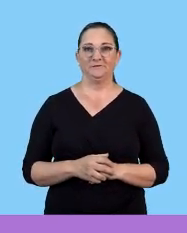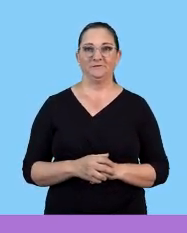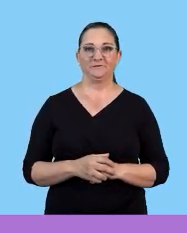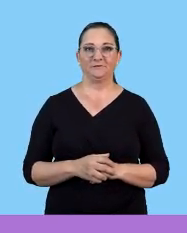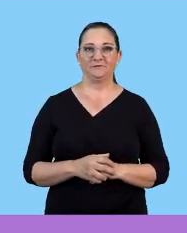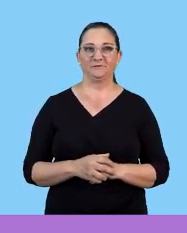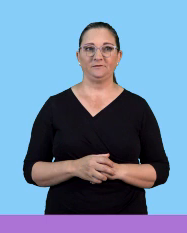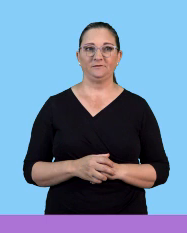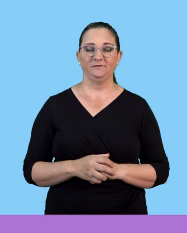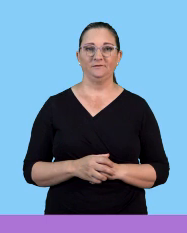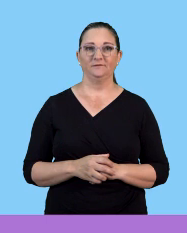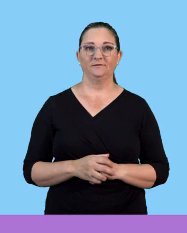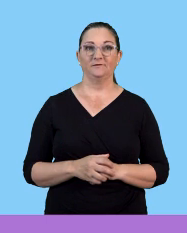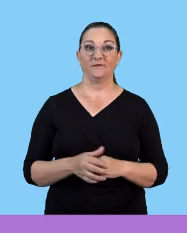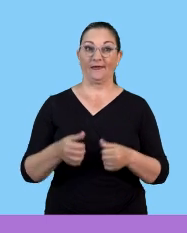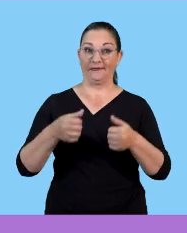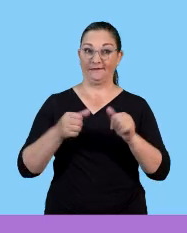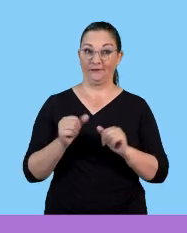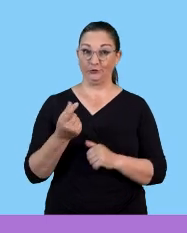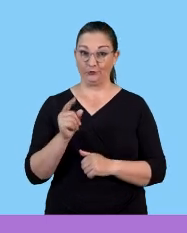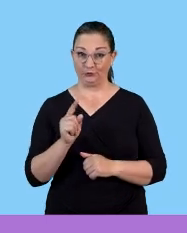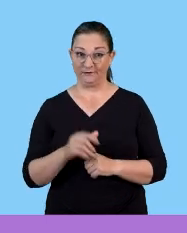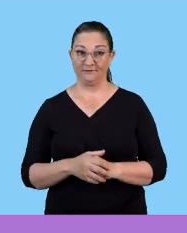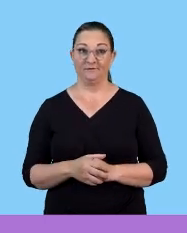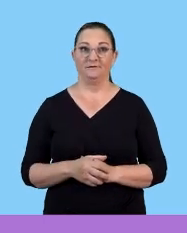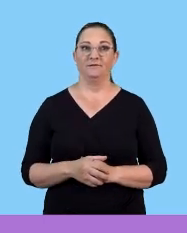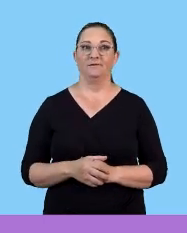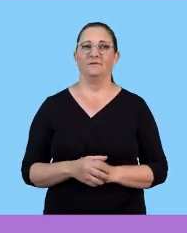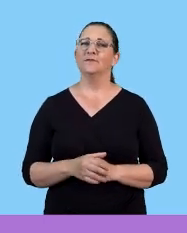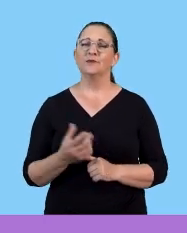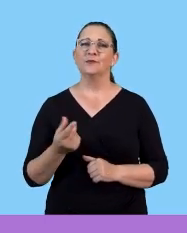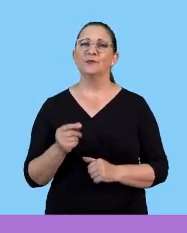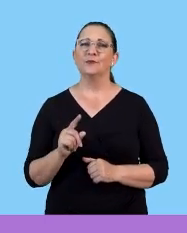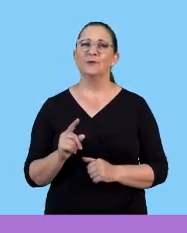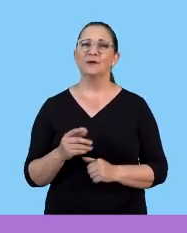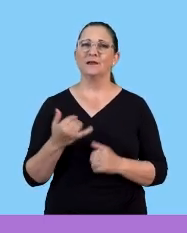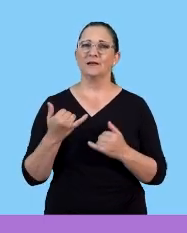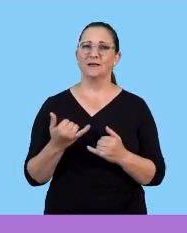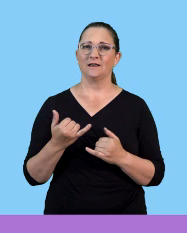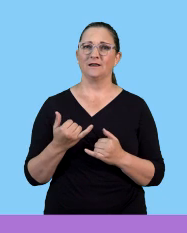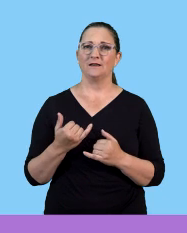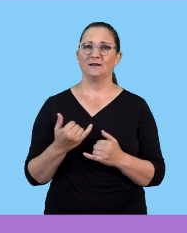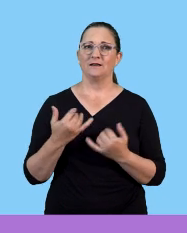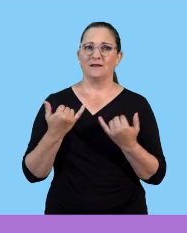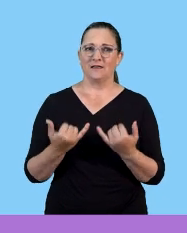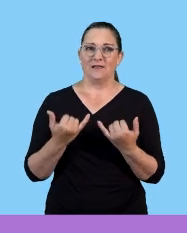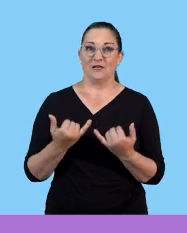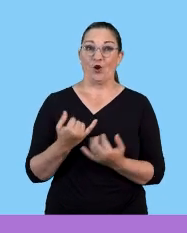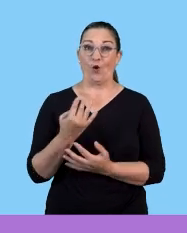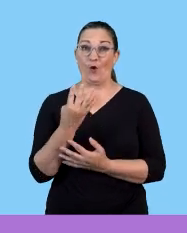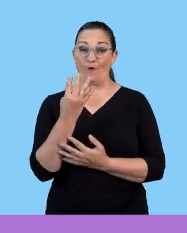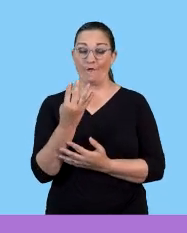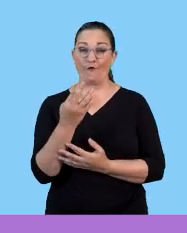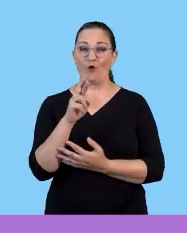this is step one. Okay, the next one, step two. What are we doing here? Insert the